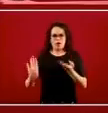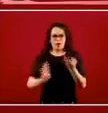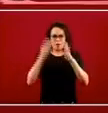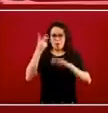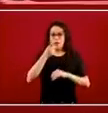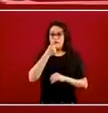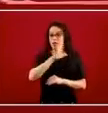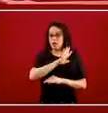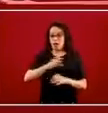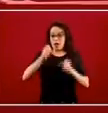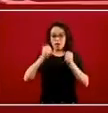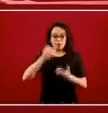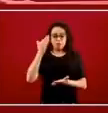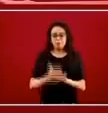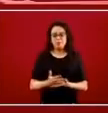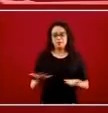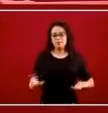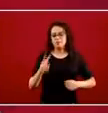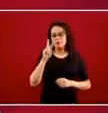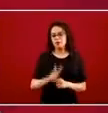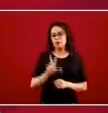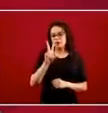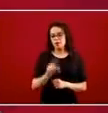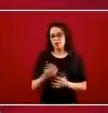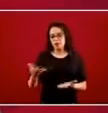is lying to you and is not